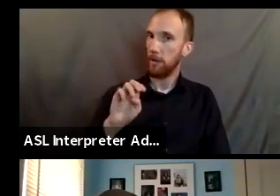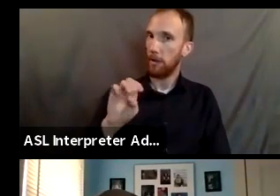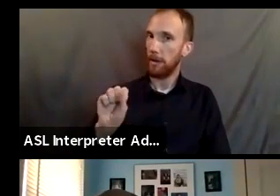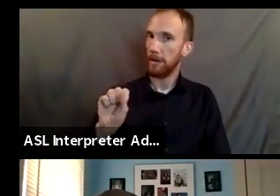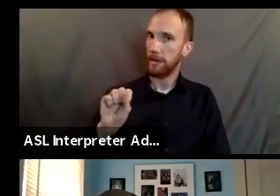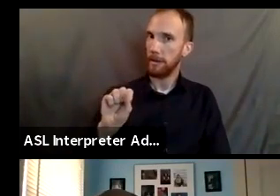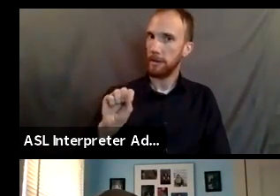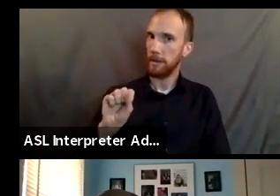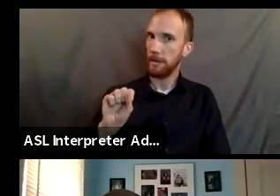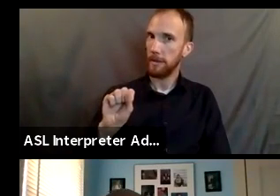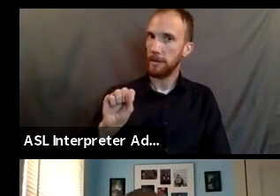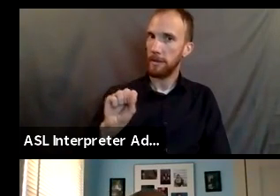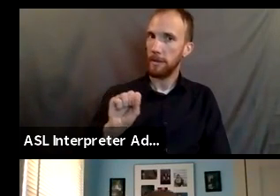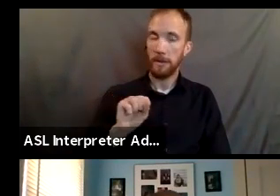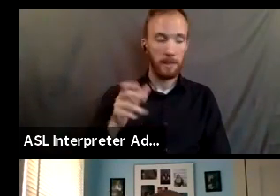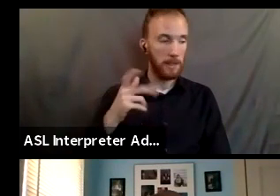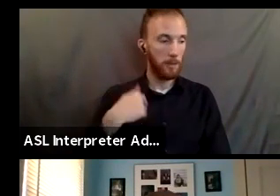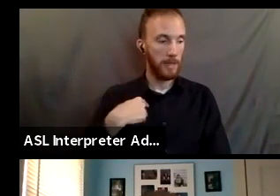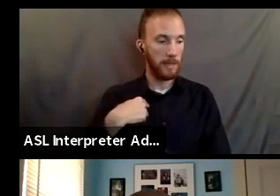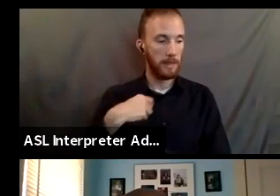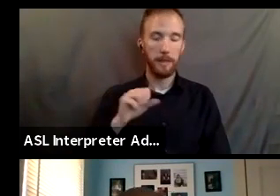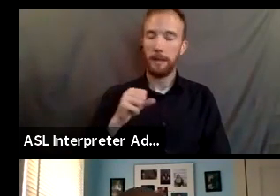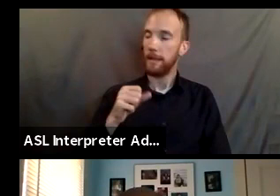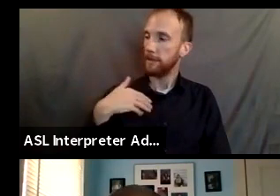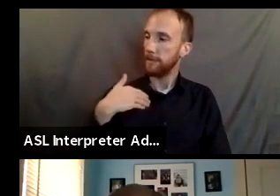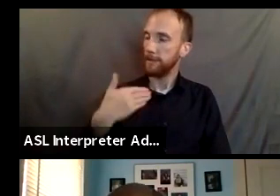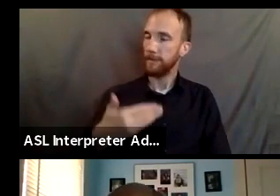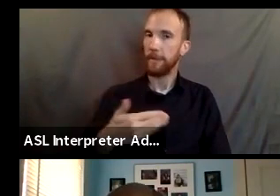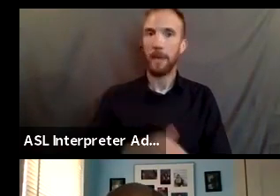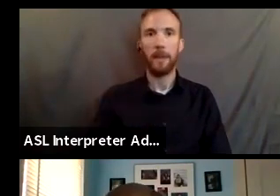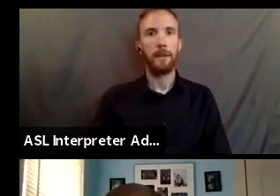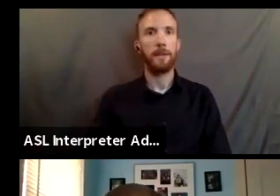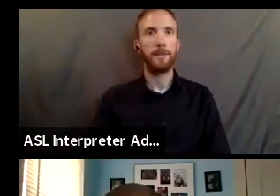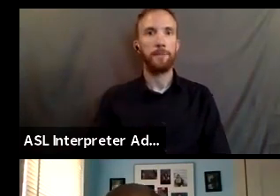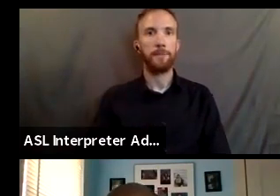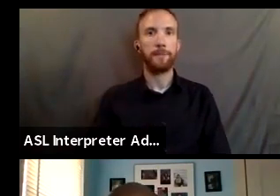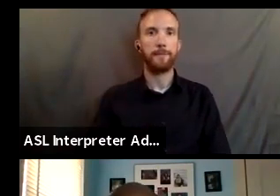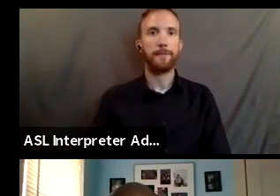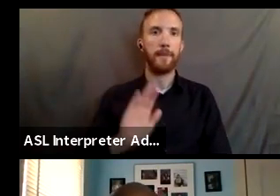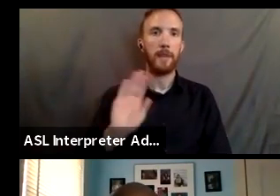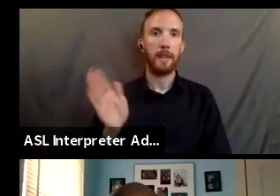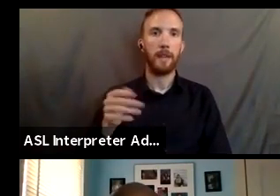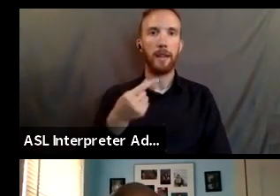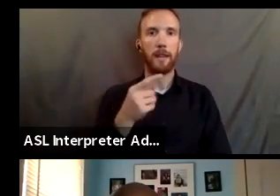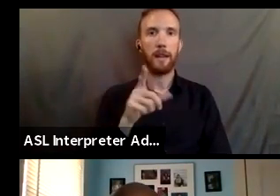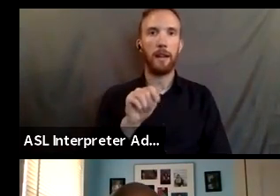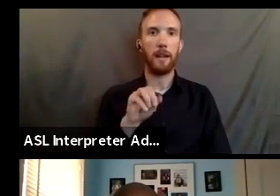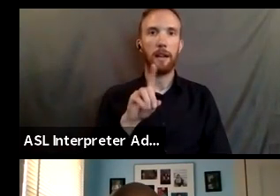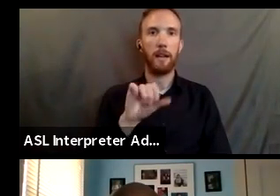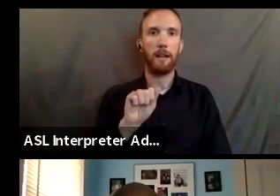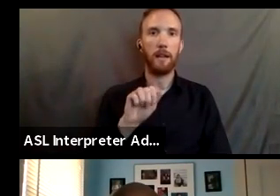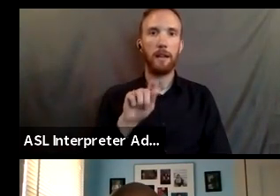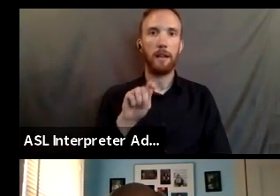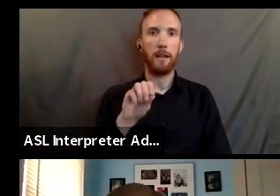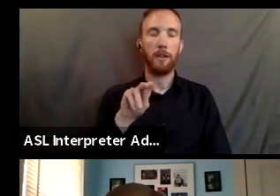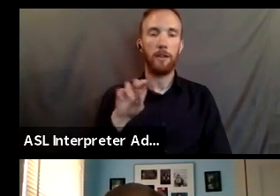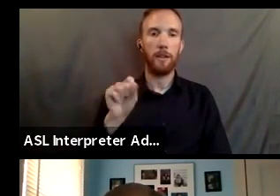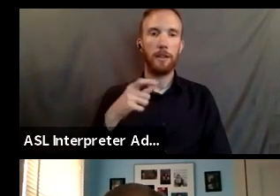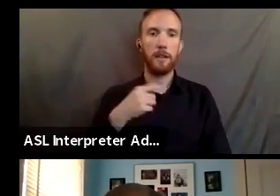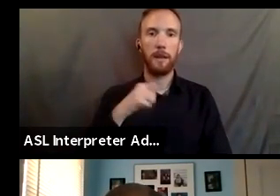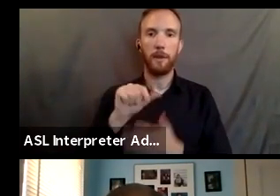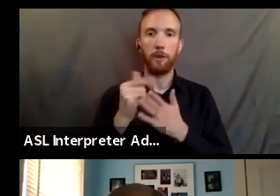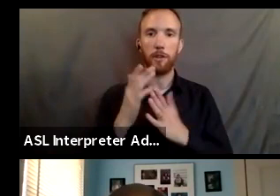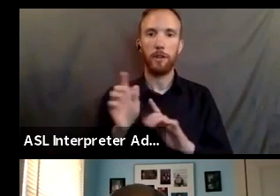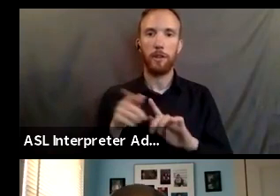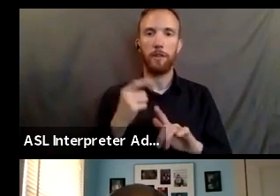can you hear me yes ms torres please proceed hi my name is gladys korres i am an alumni of the gifted program at royal